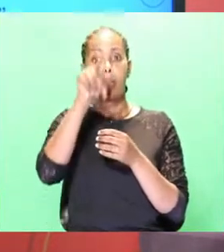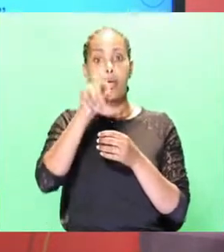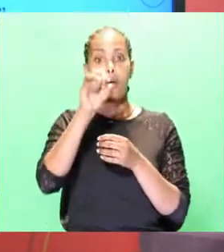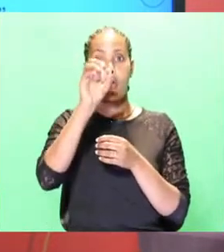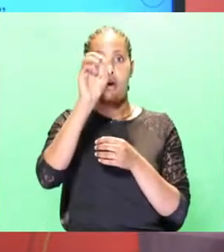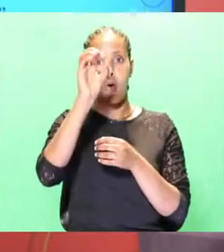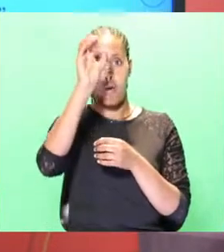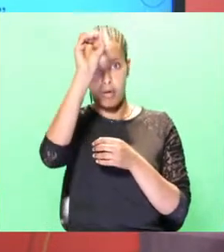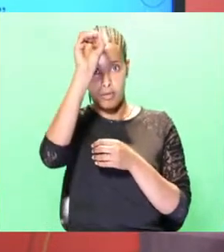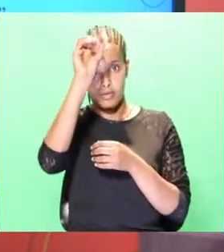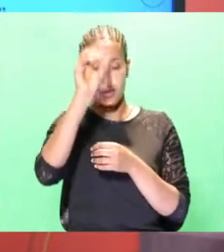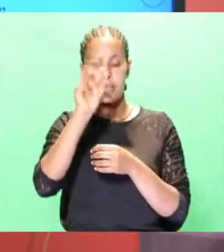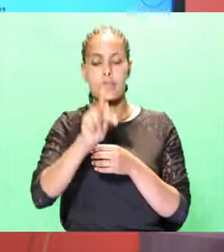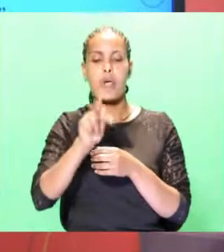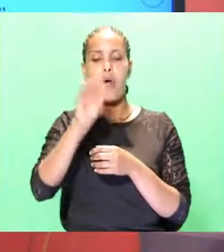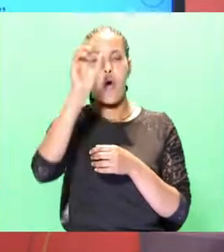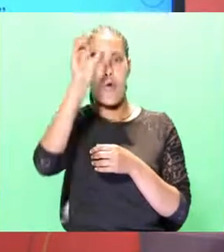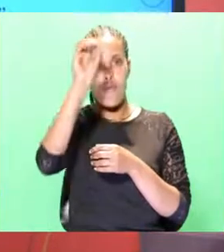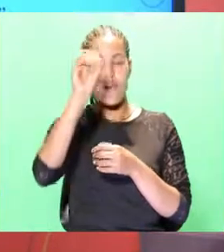solution,